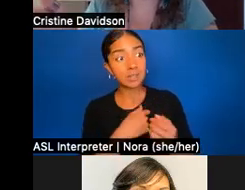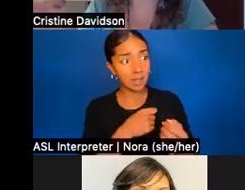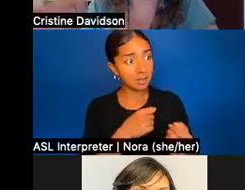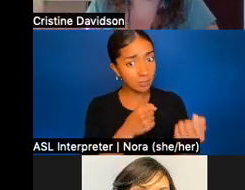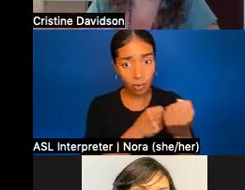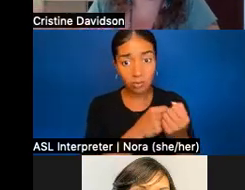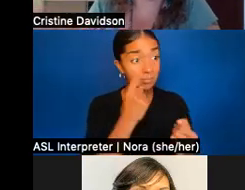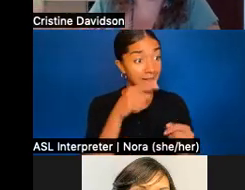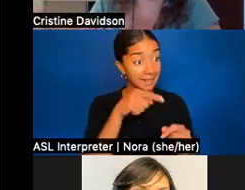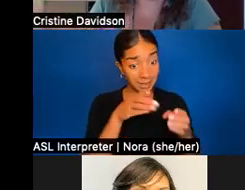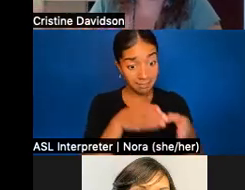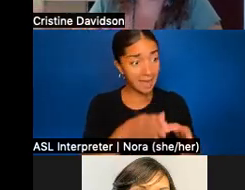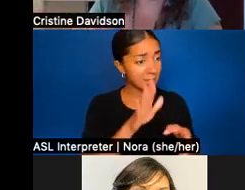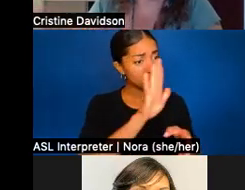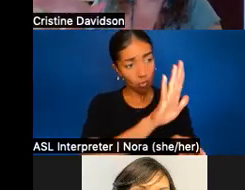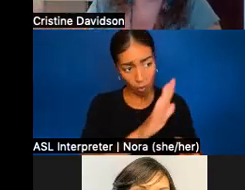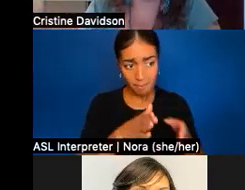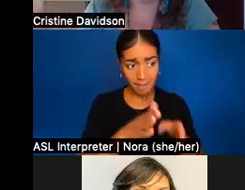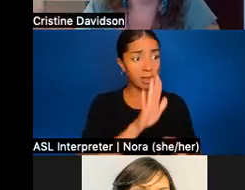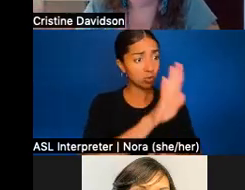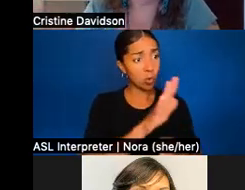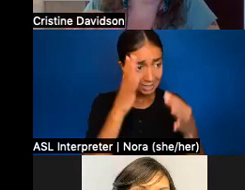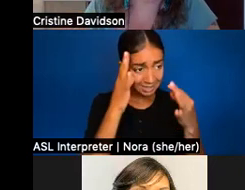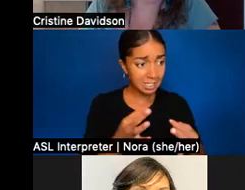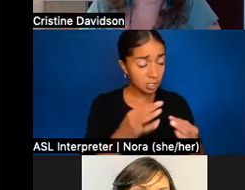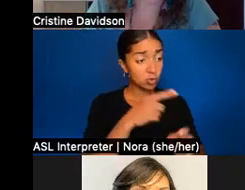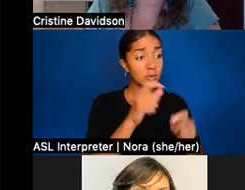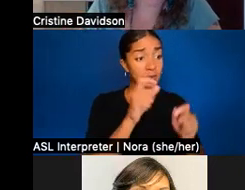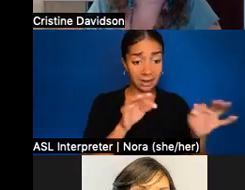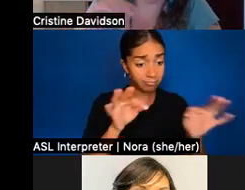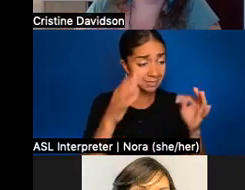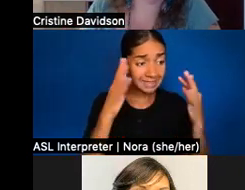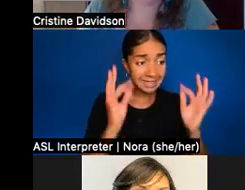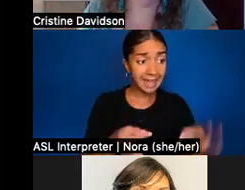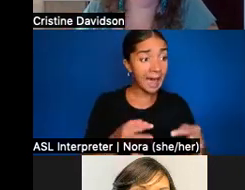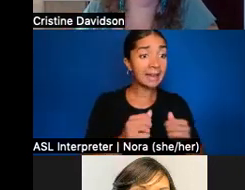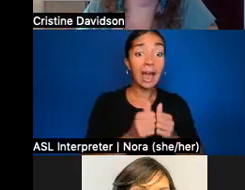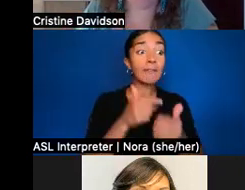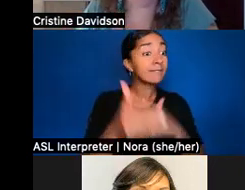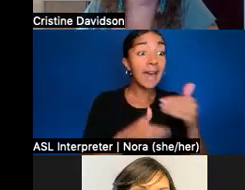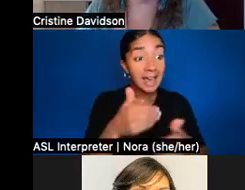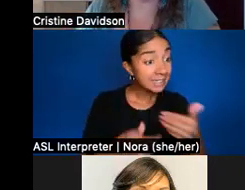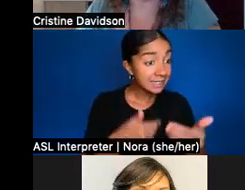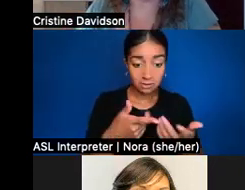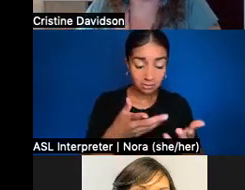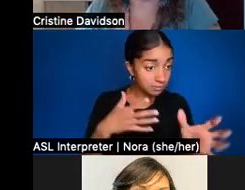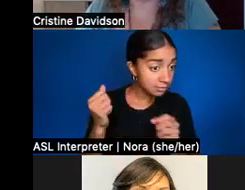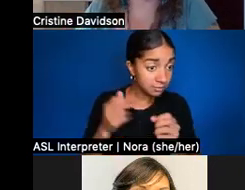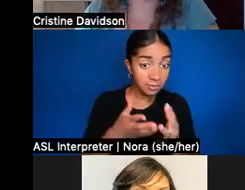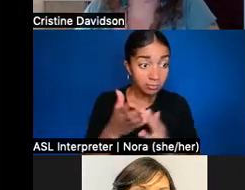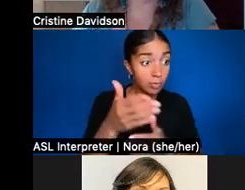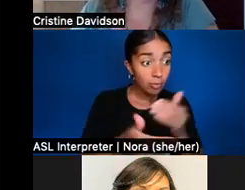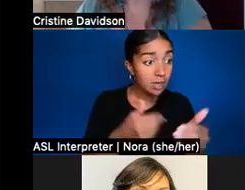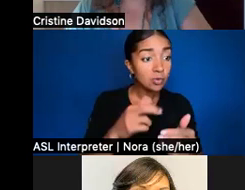your choice, and you get to say how fast we walk, how slow we walk, whether we stop and take a break,